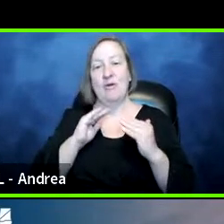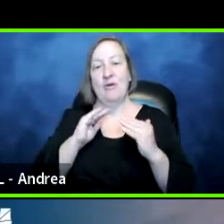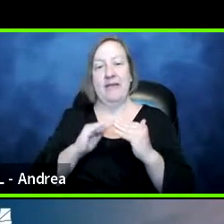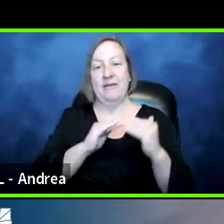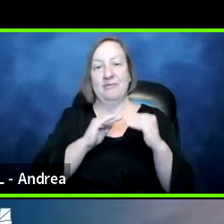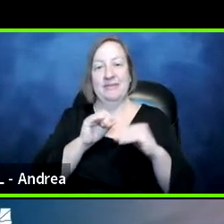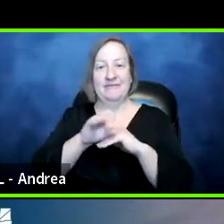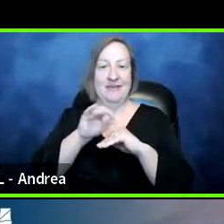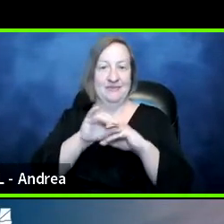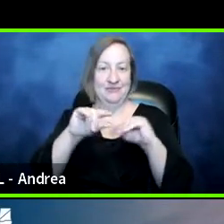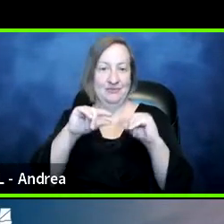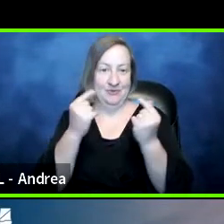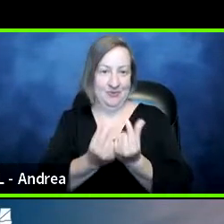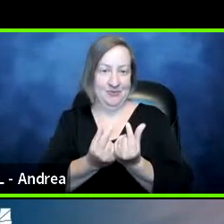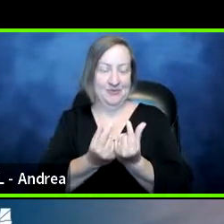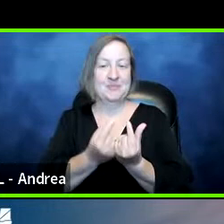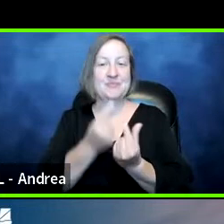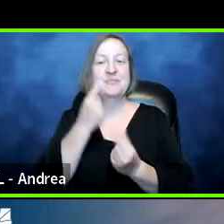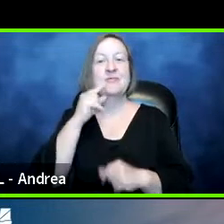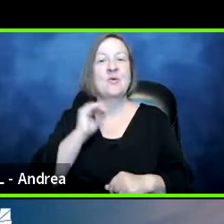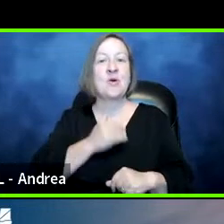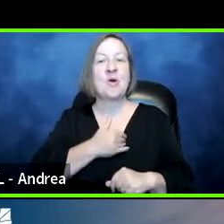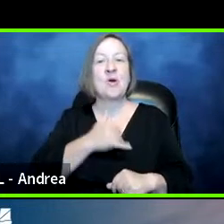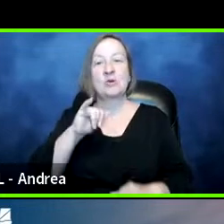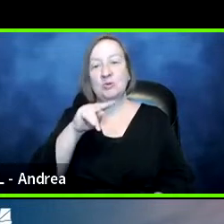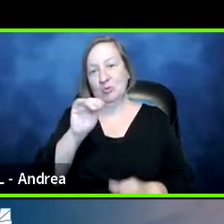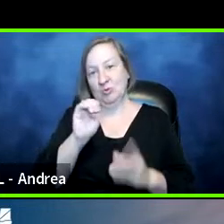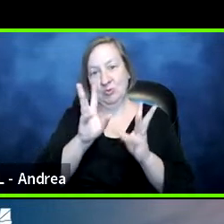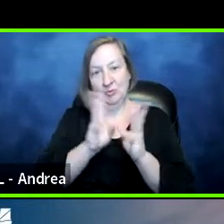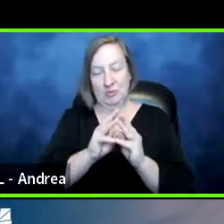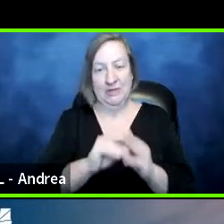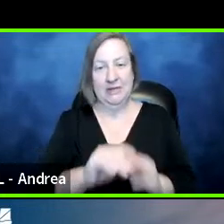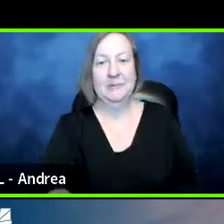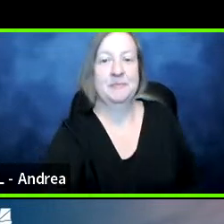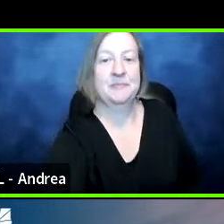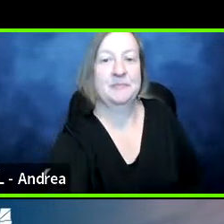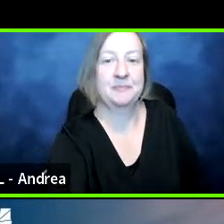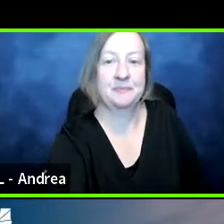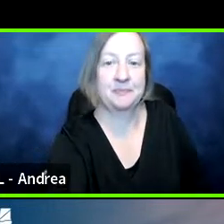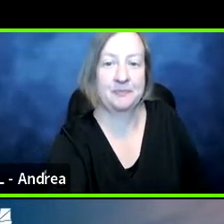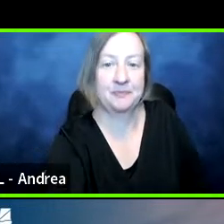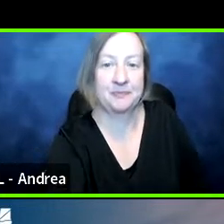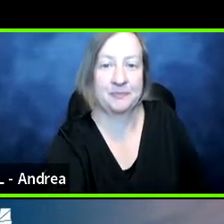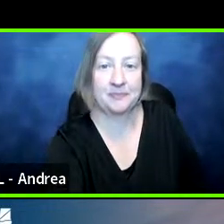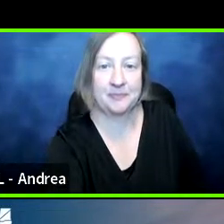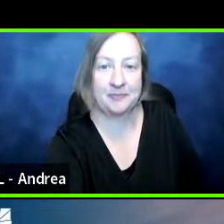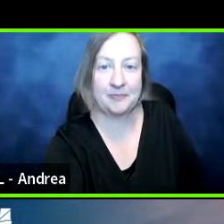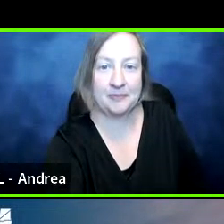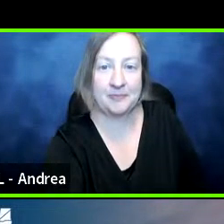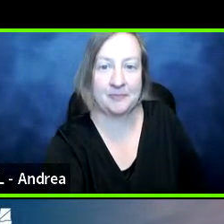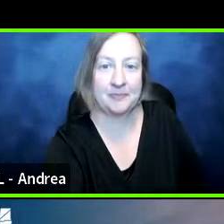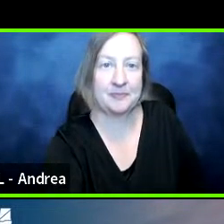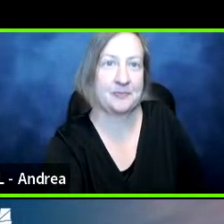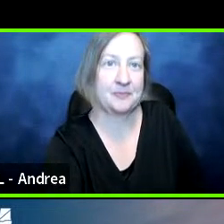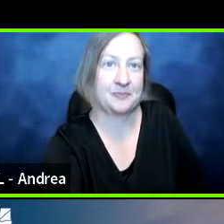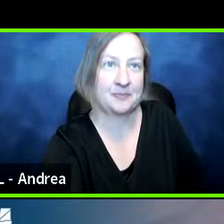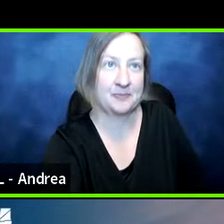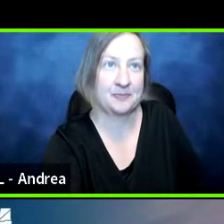Advisory Group for our June meeting. It's a pleasure to be with you all.